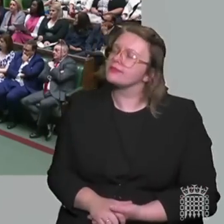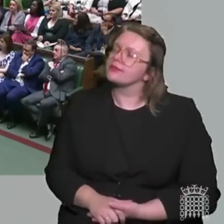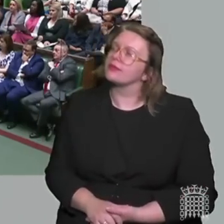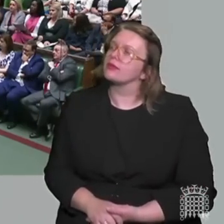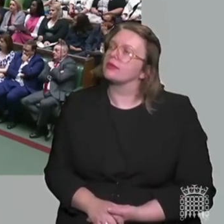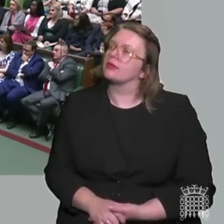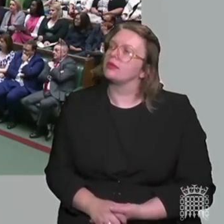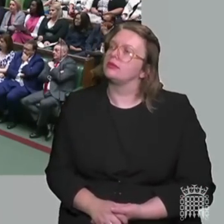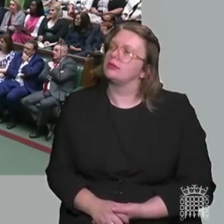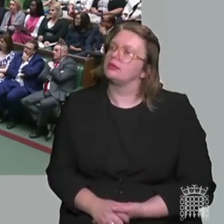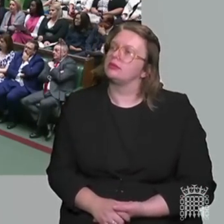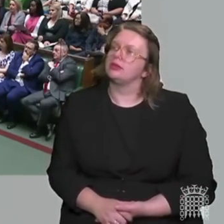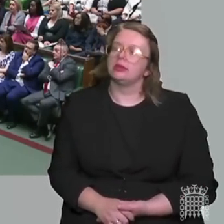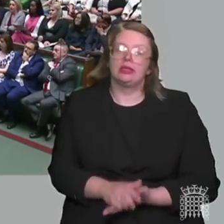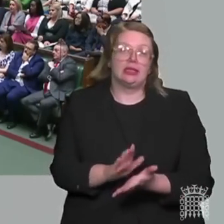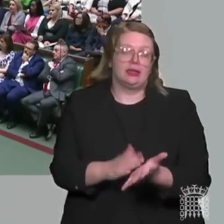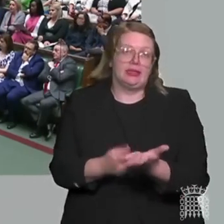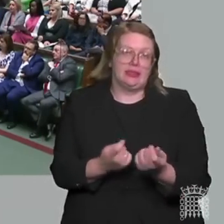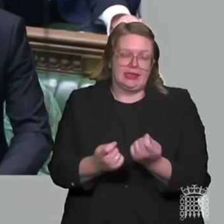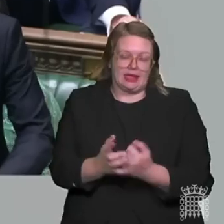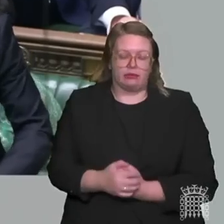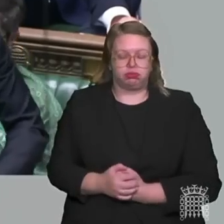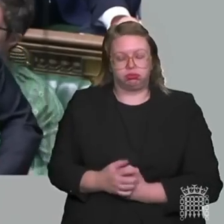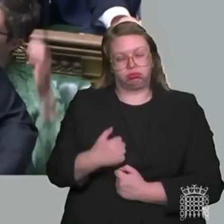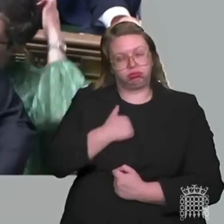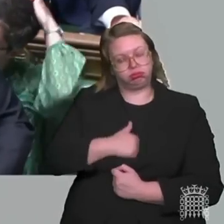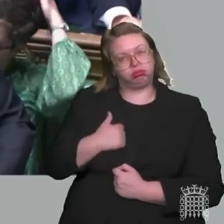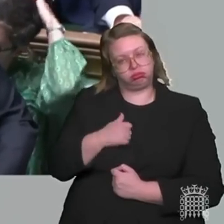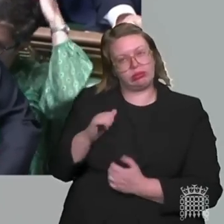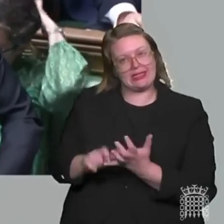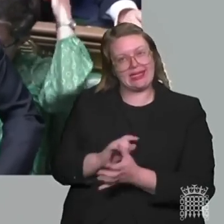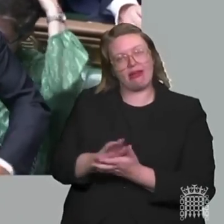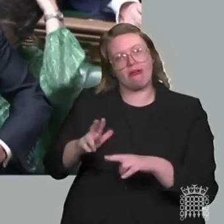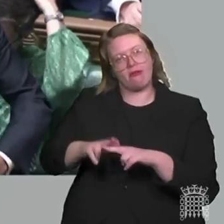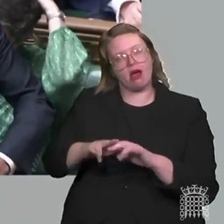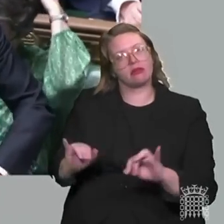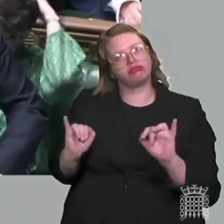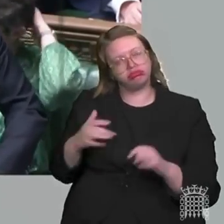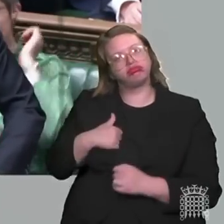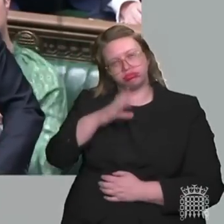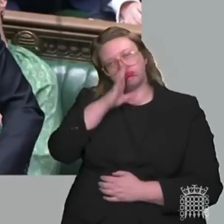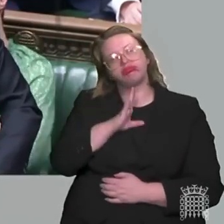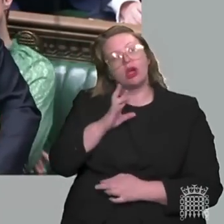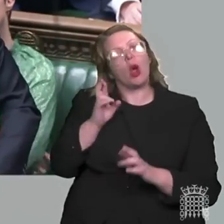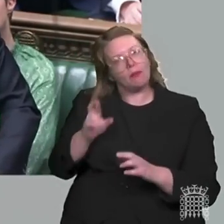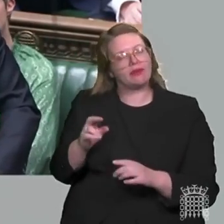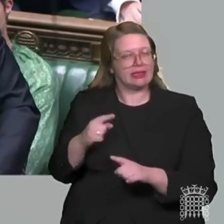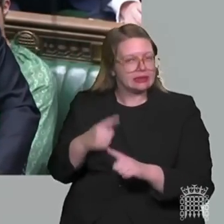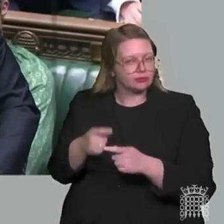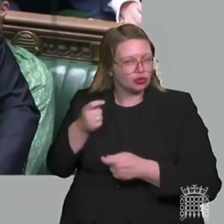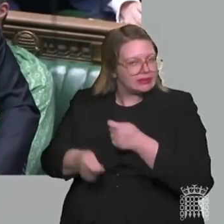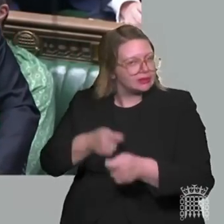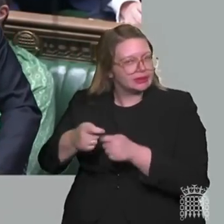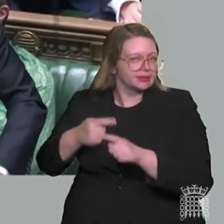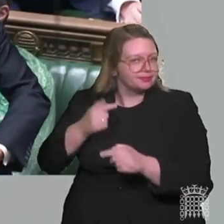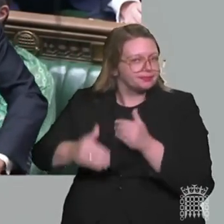Well, Mr. Speaker, I am very sorry to hear about, I believe it was Sarah's father, and I hope he has a speedy and gets all the treatment that